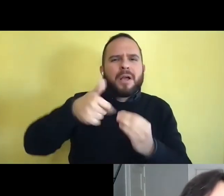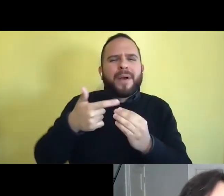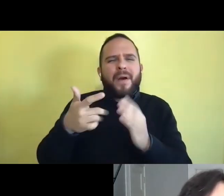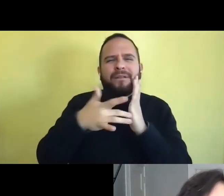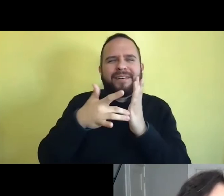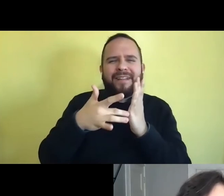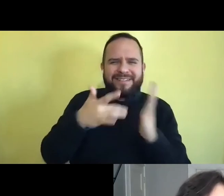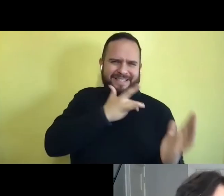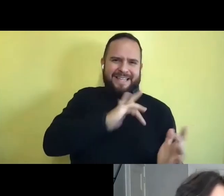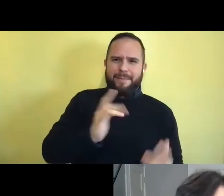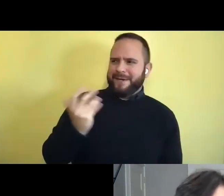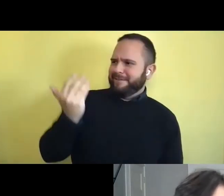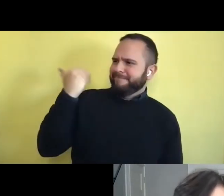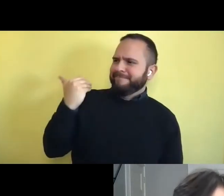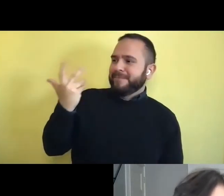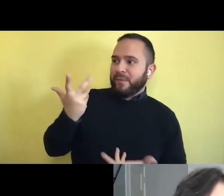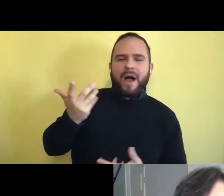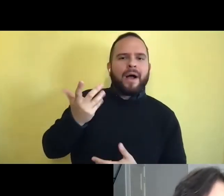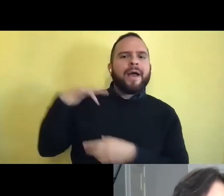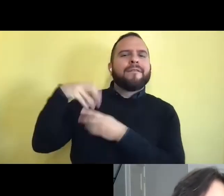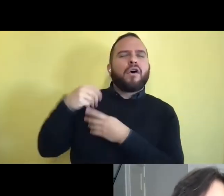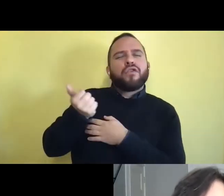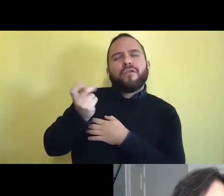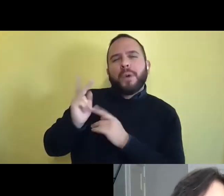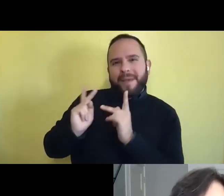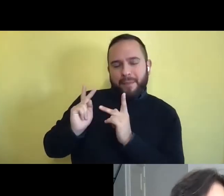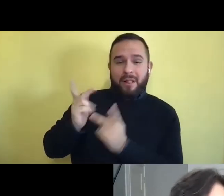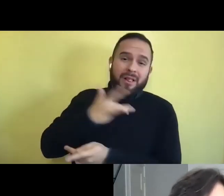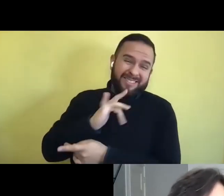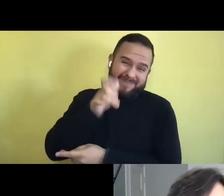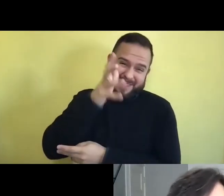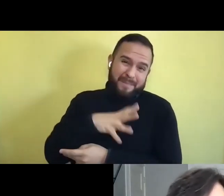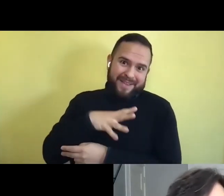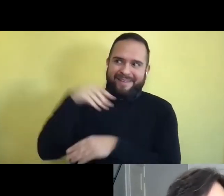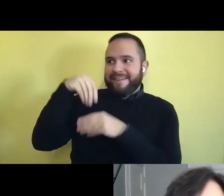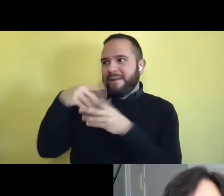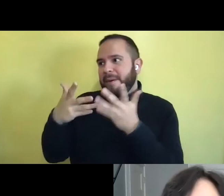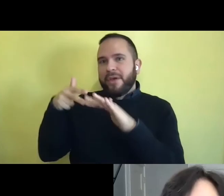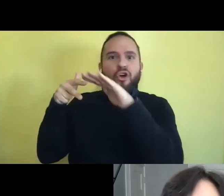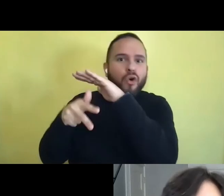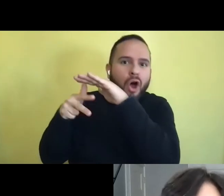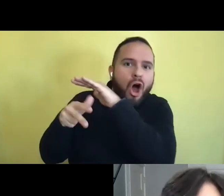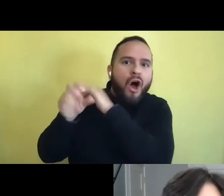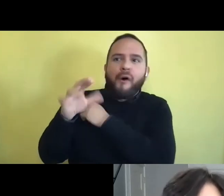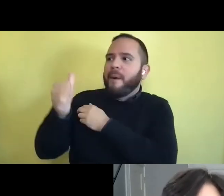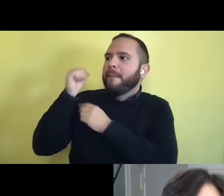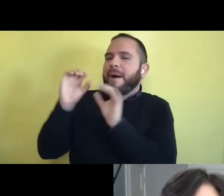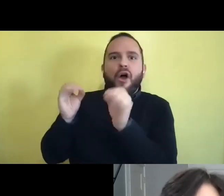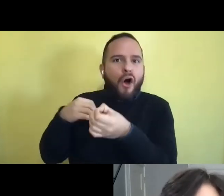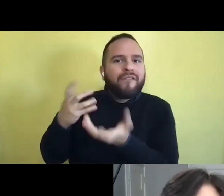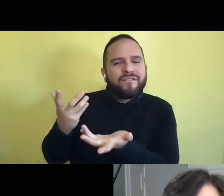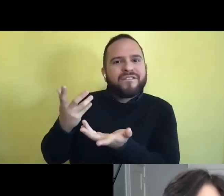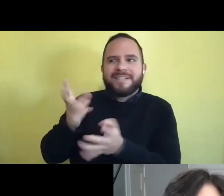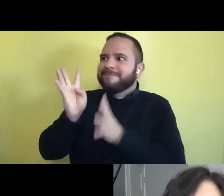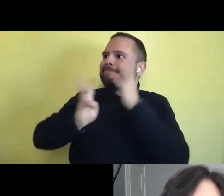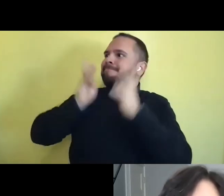few people, and in most cases, men in the garage or in the back office, and coming up with